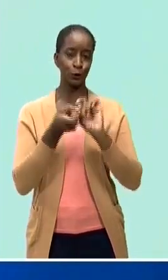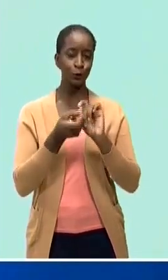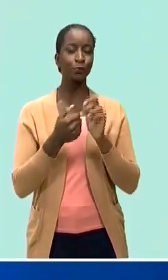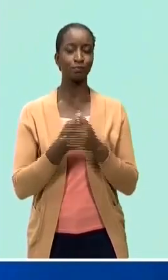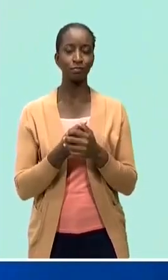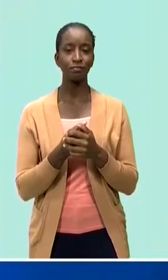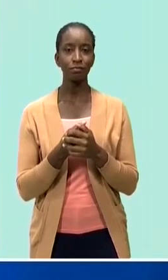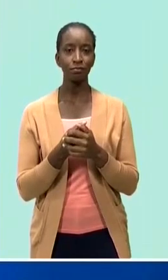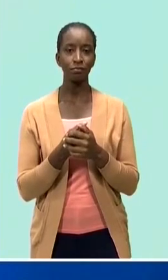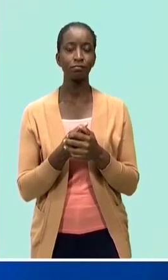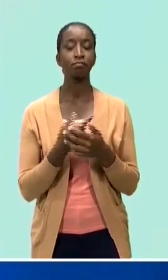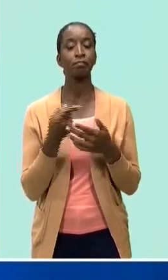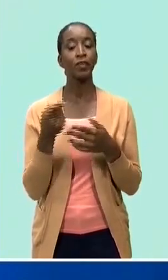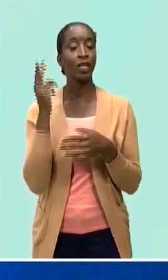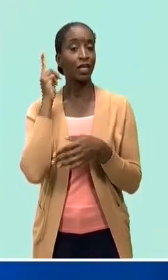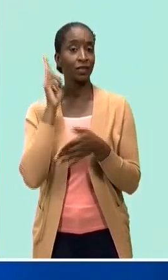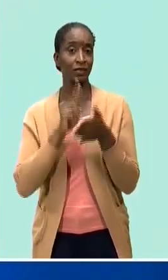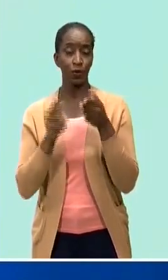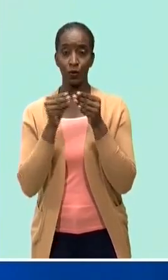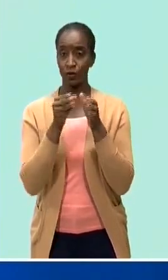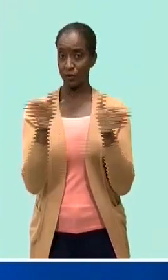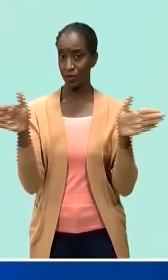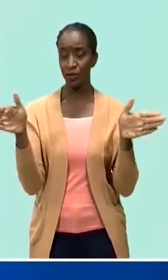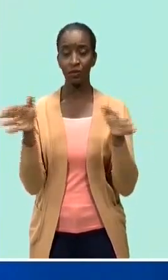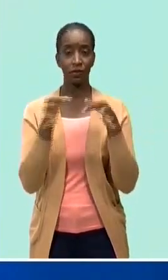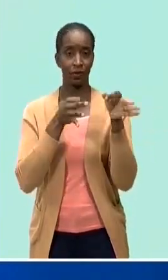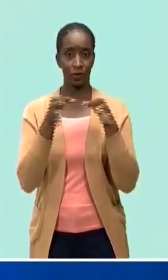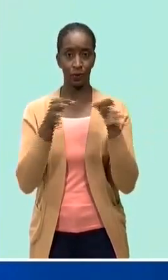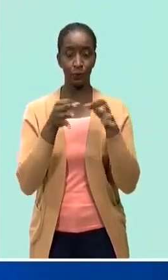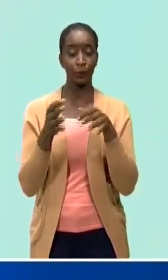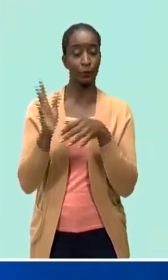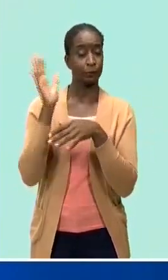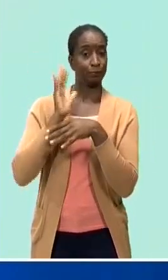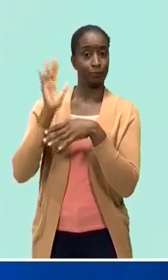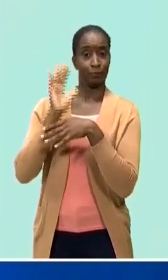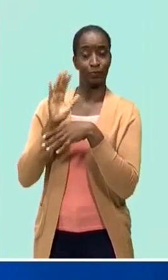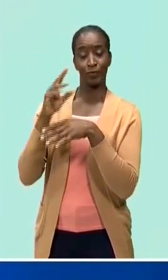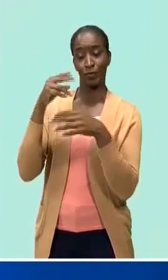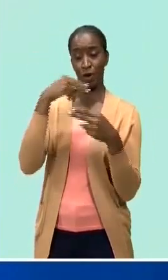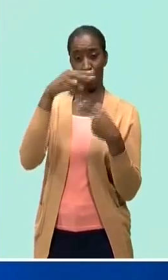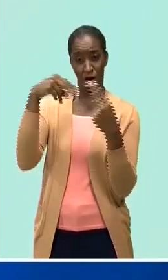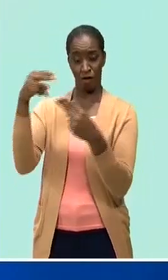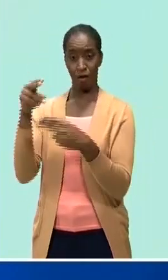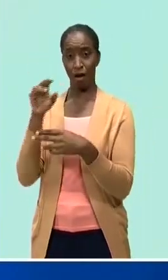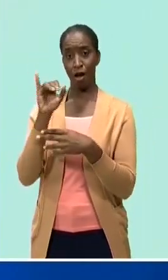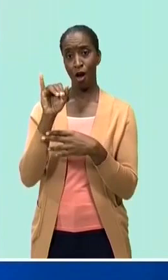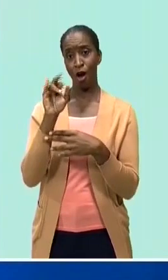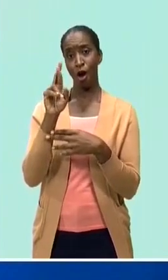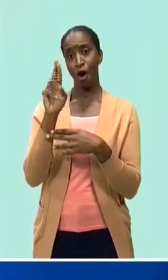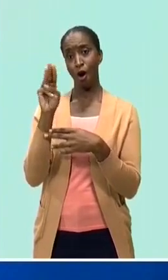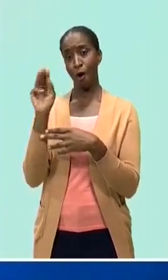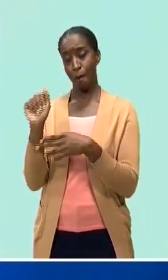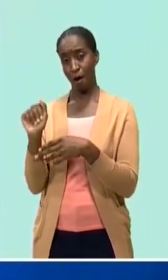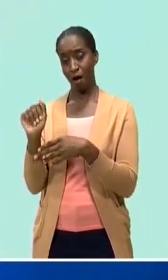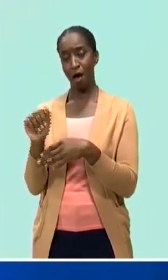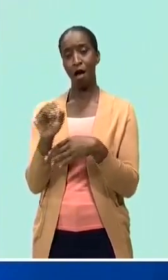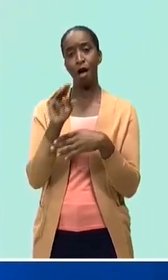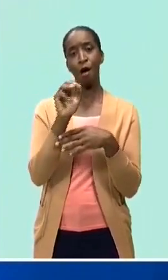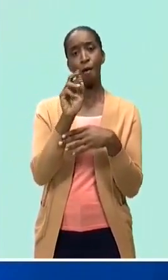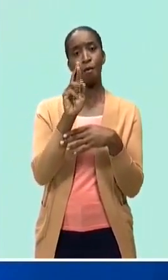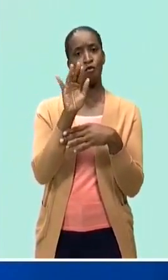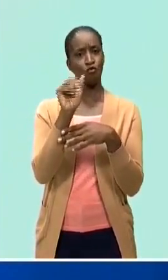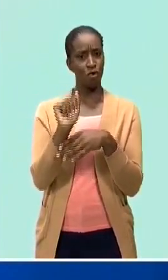Secretary General Orwin LaRocque noted that 2 years later, as another hurricane season commences, and not